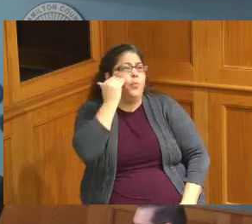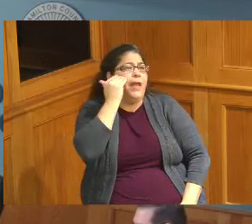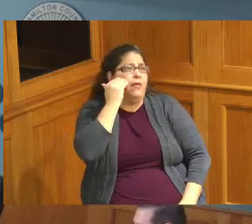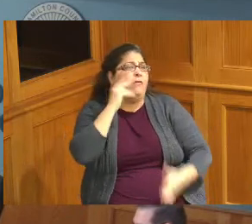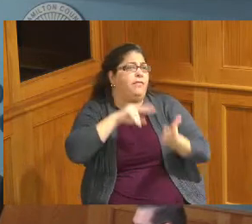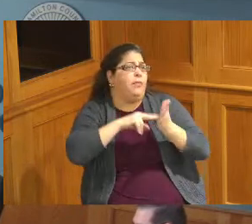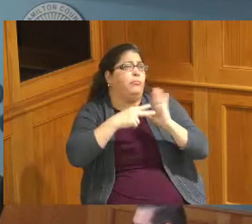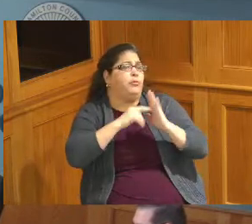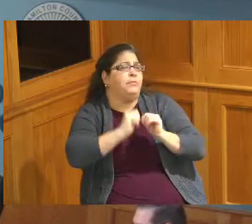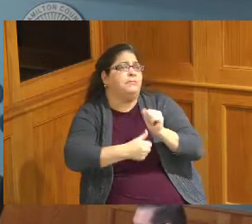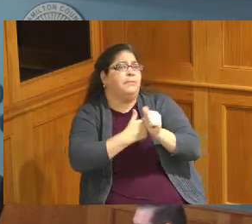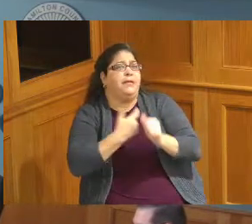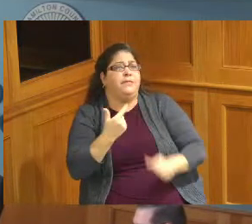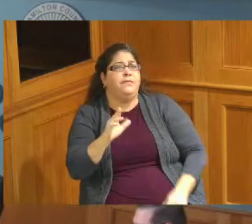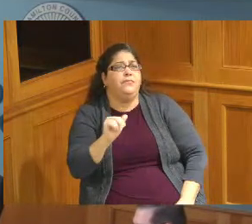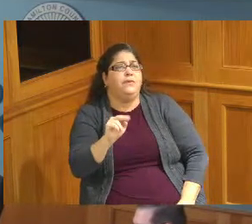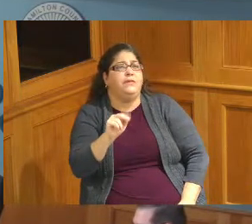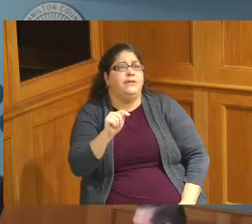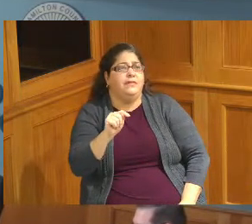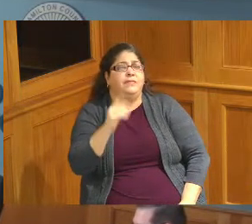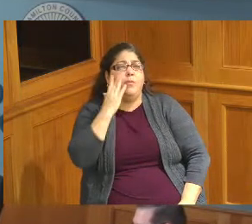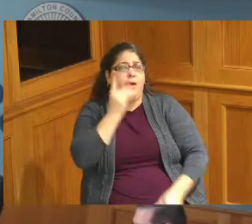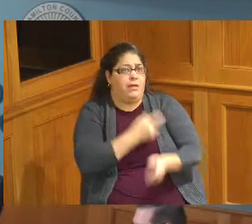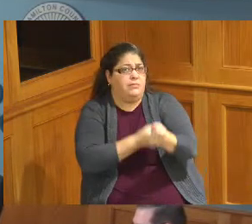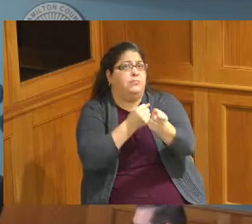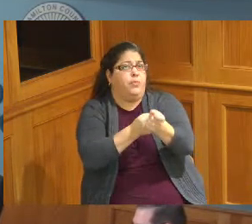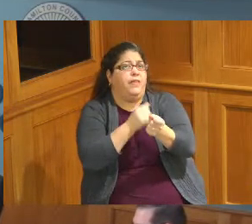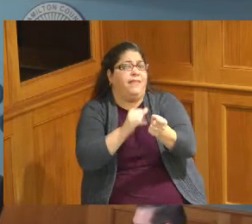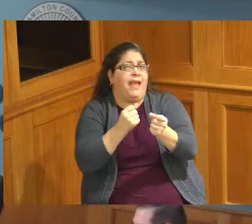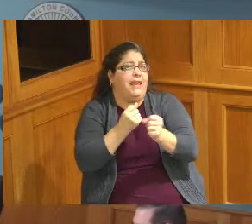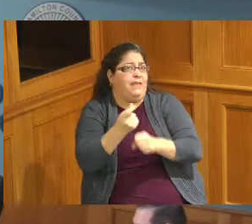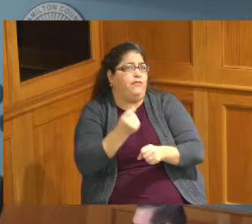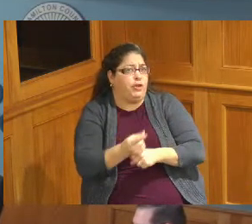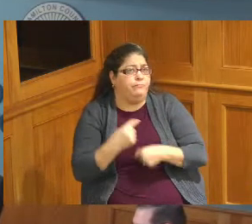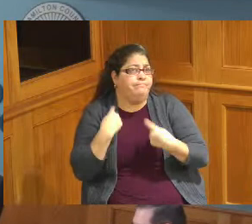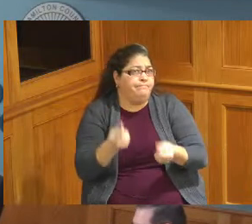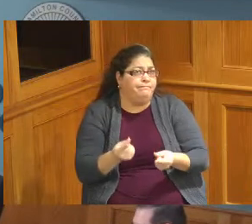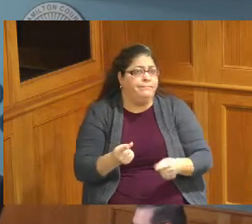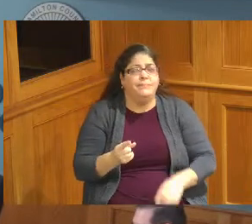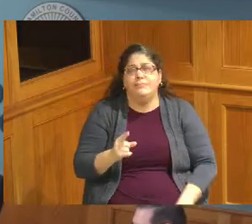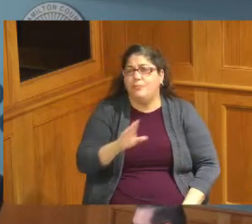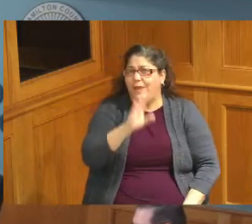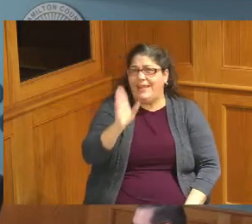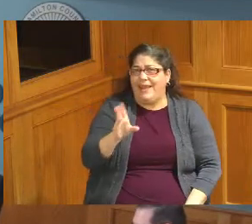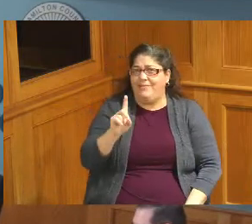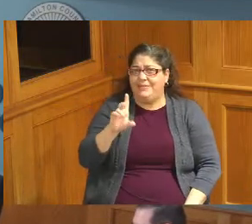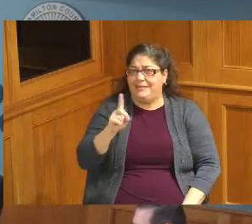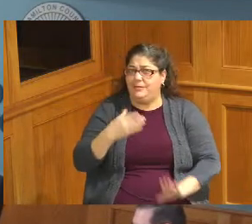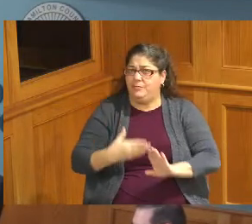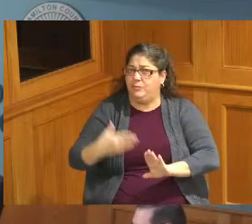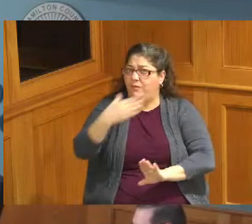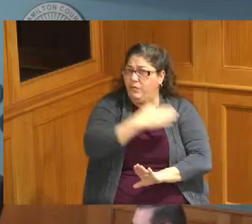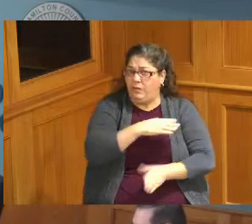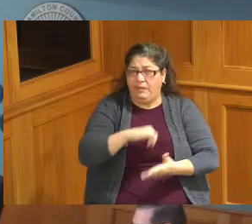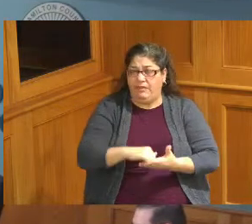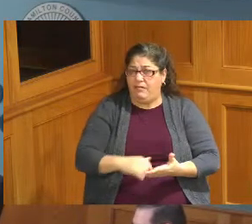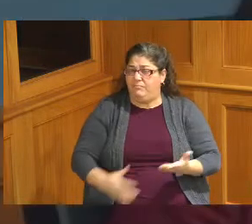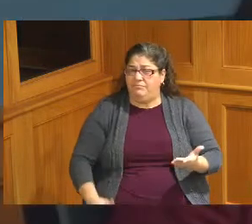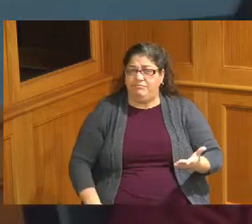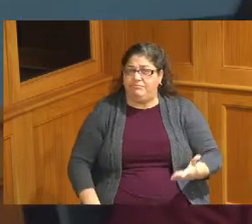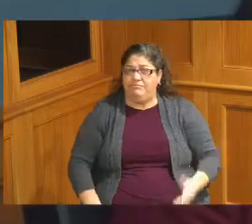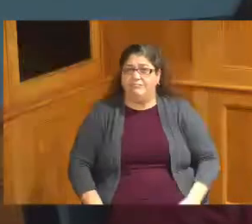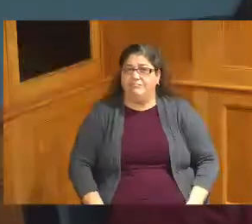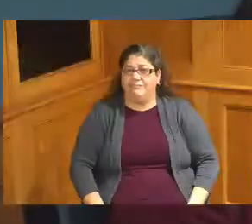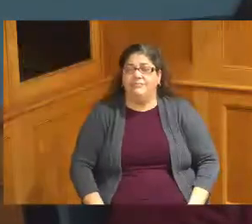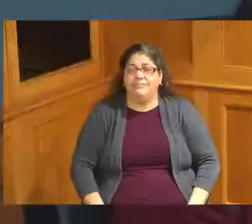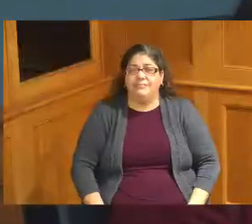purpose of the grant. That's why I supported it each year, but we had never done it before. And as I